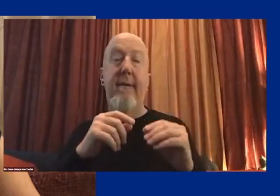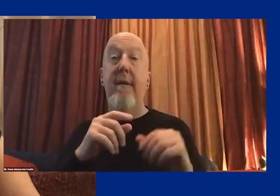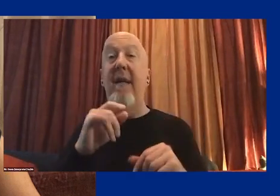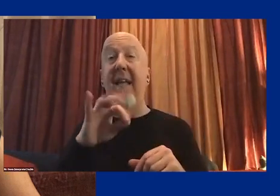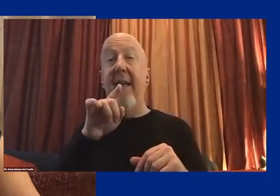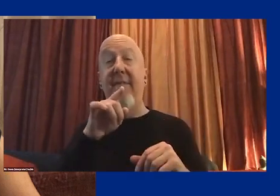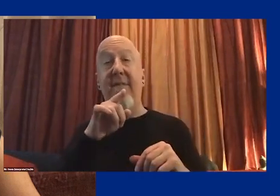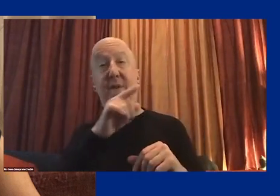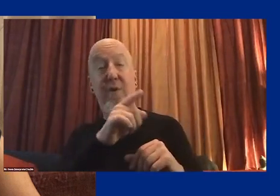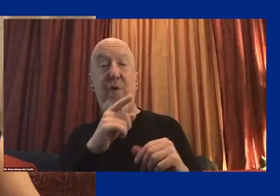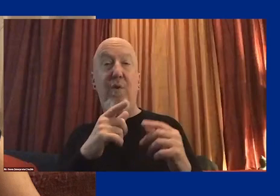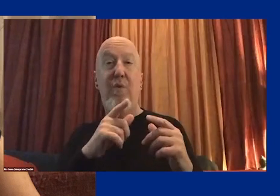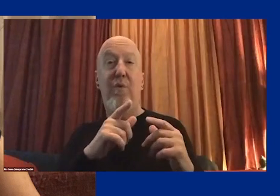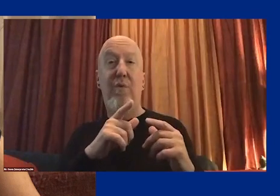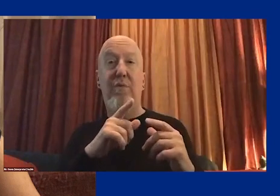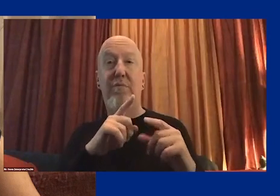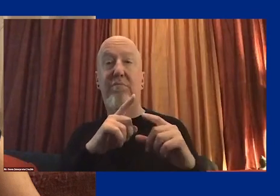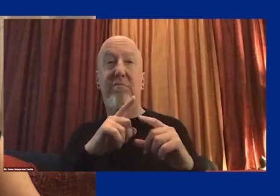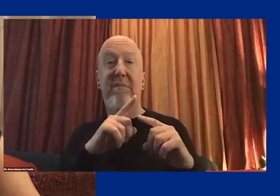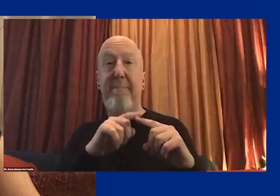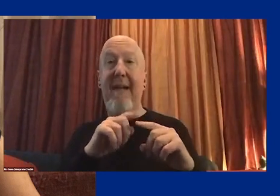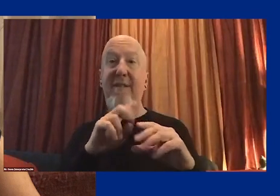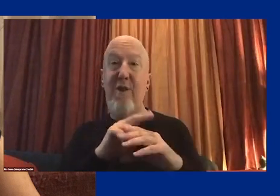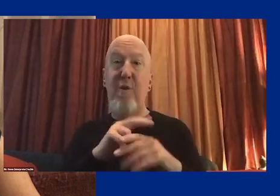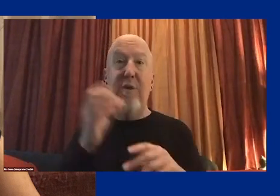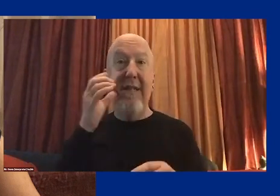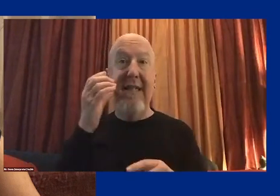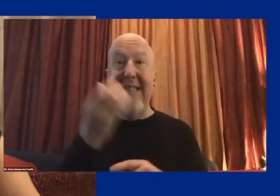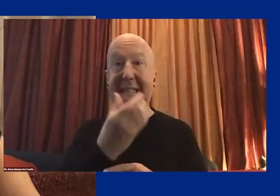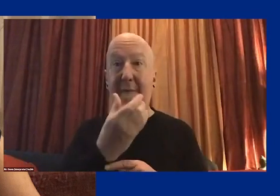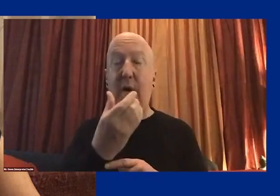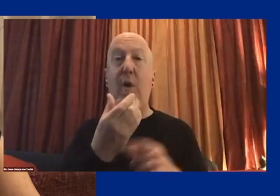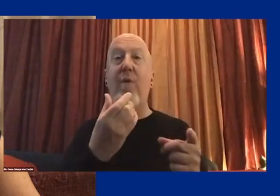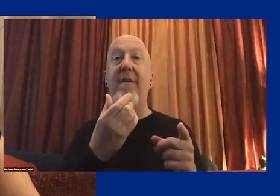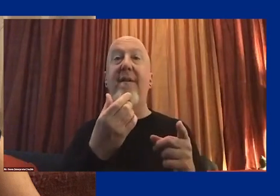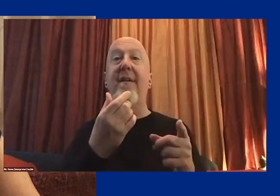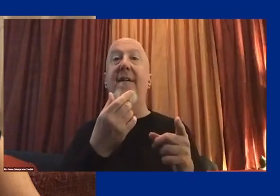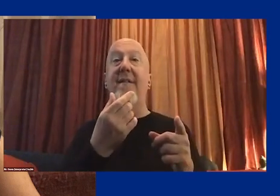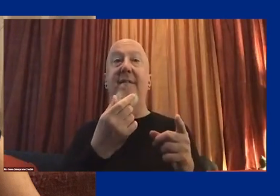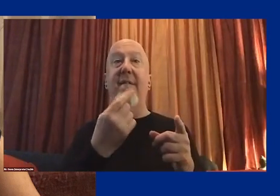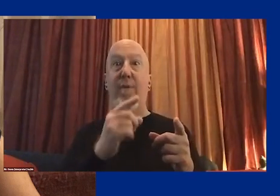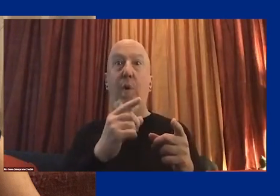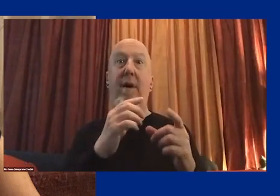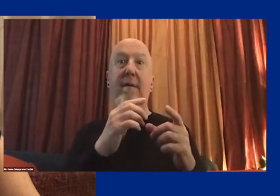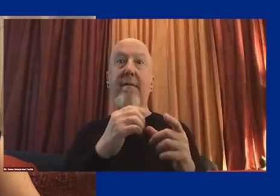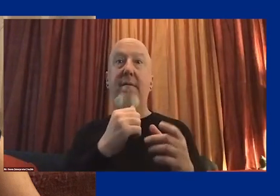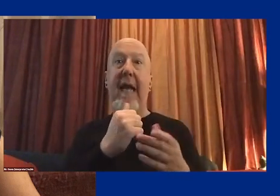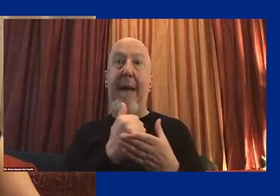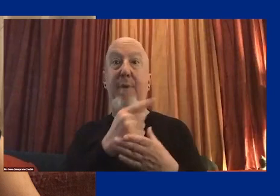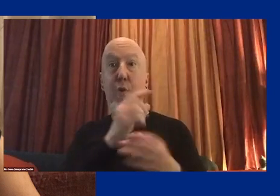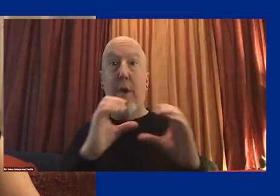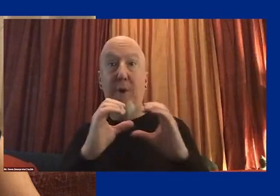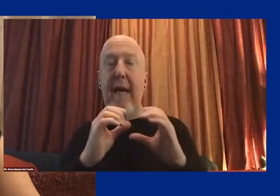relying on a telephone or a cell phone to communicate, to bring as many batteries as you can that are